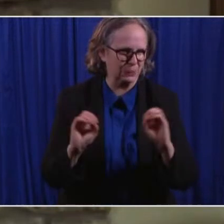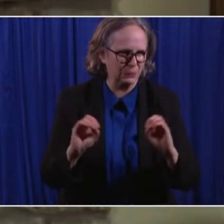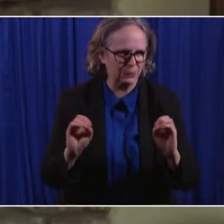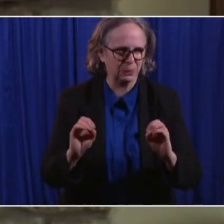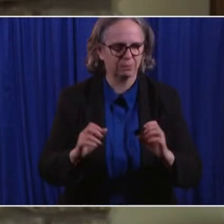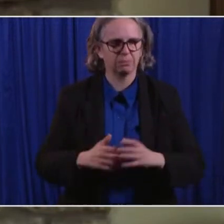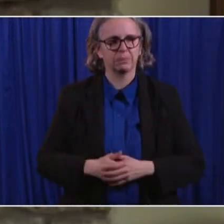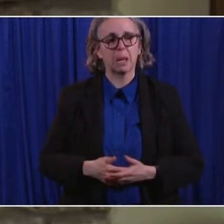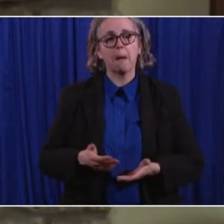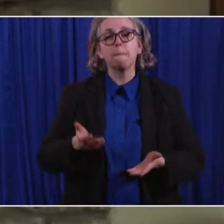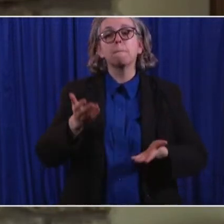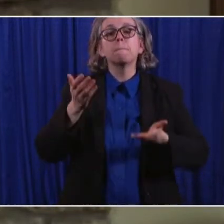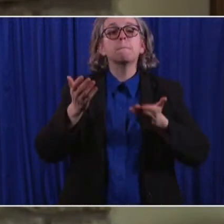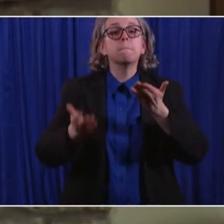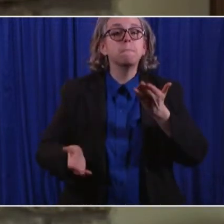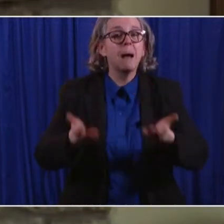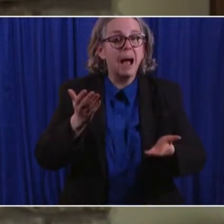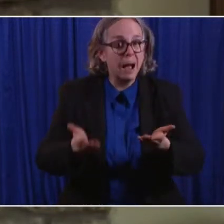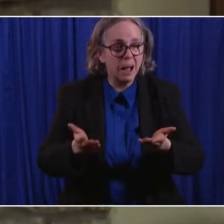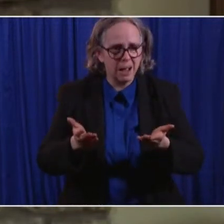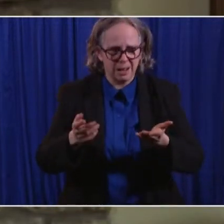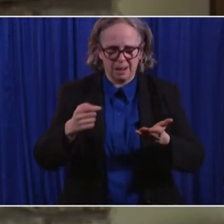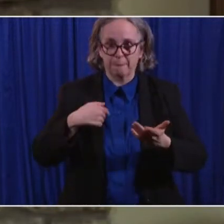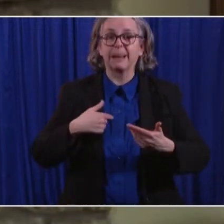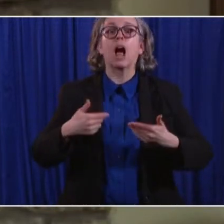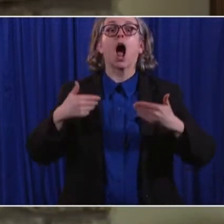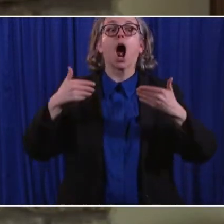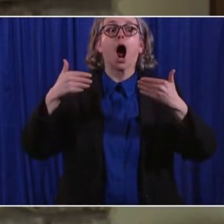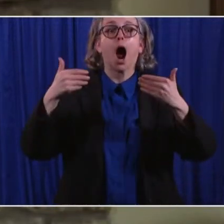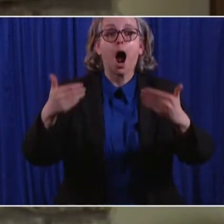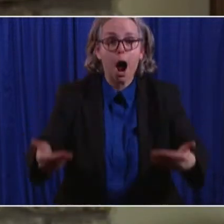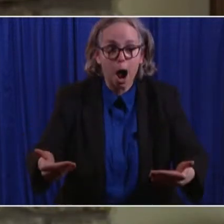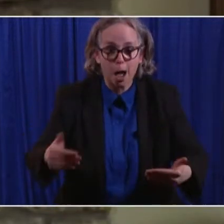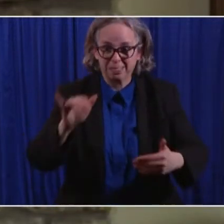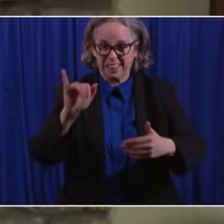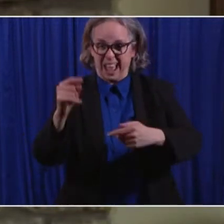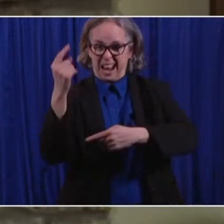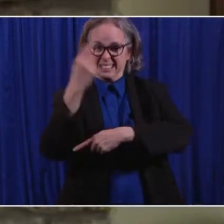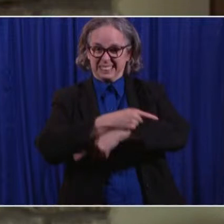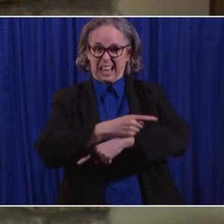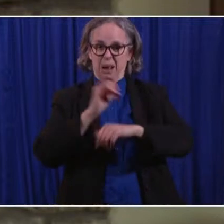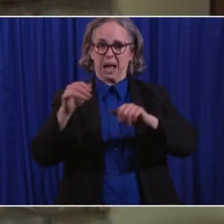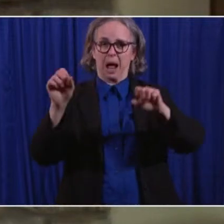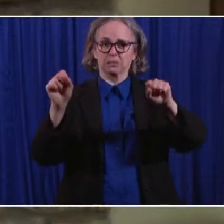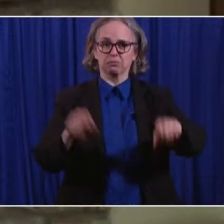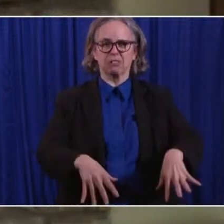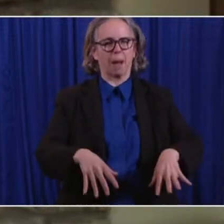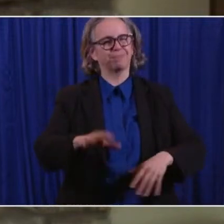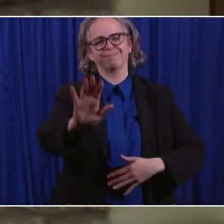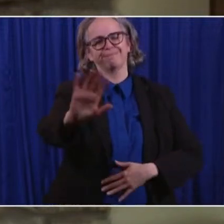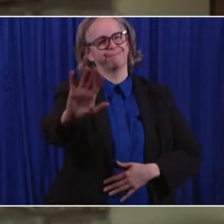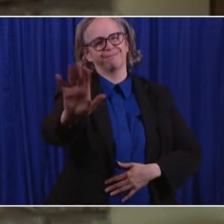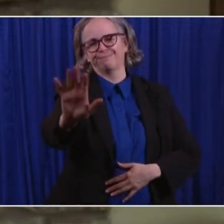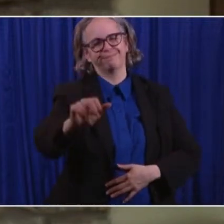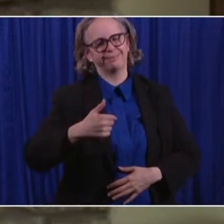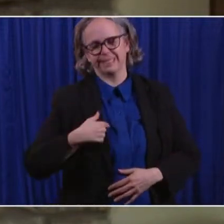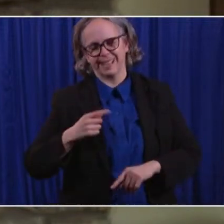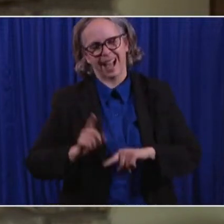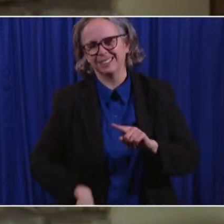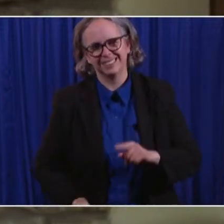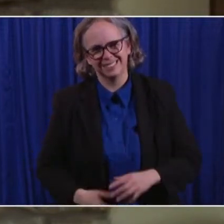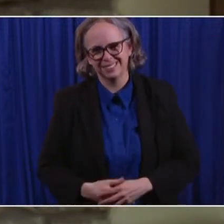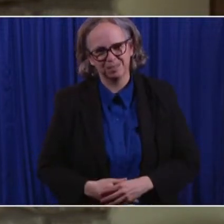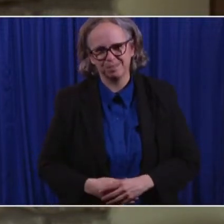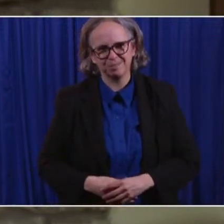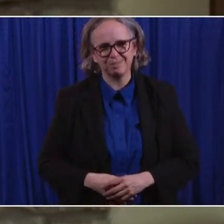up with any kind of dates, and there's no expert that I'm aware of in the country that can. We don't know what this variant's